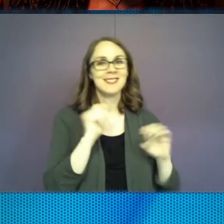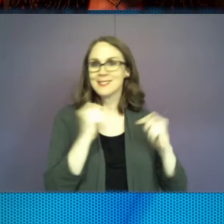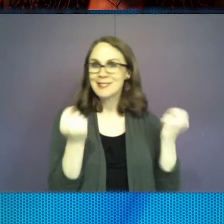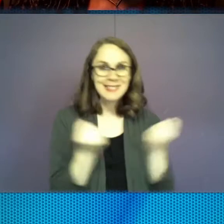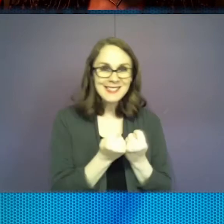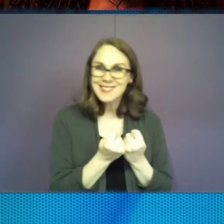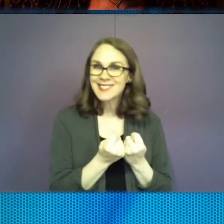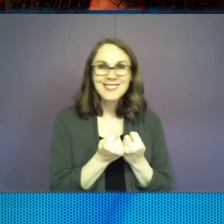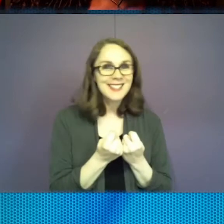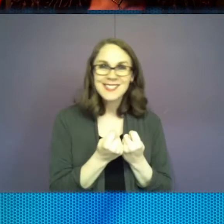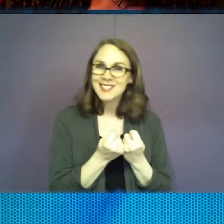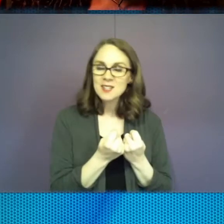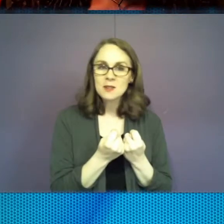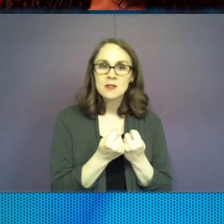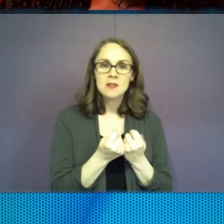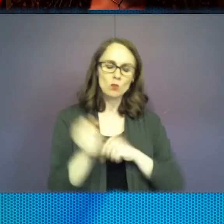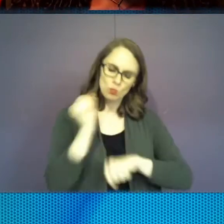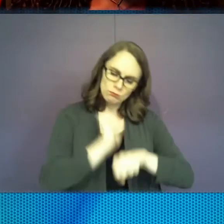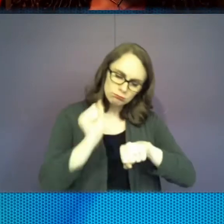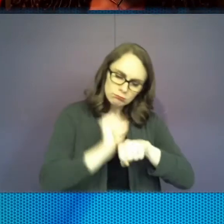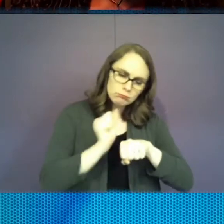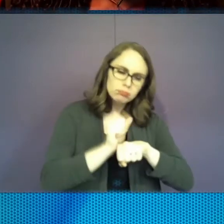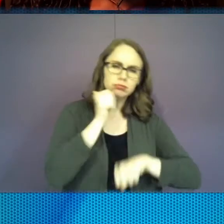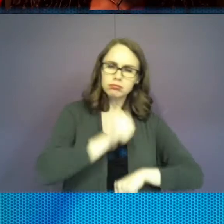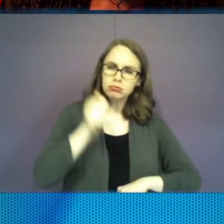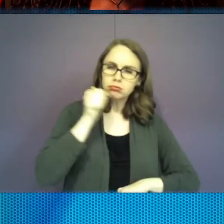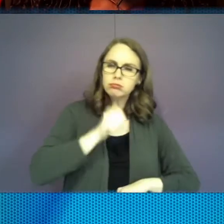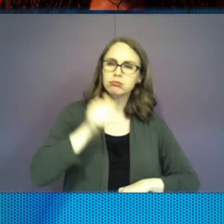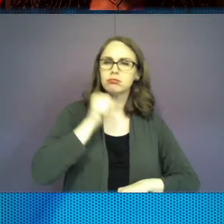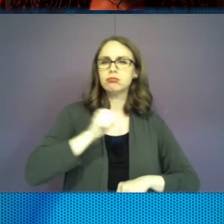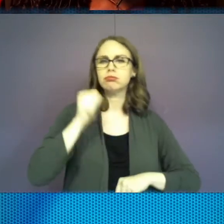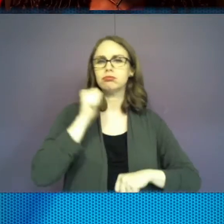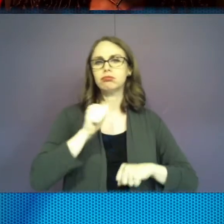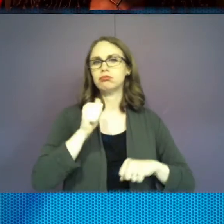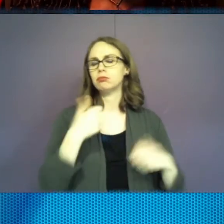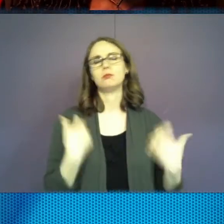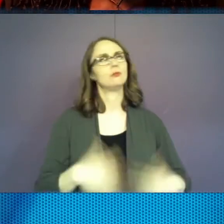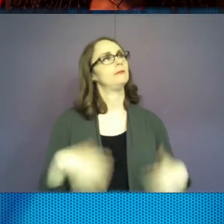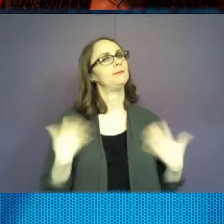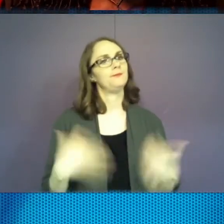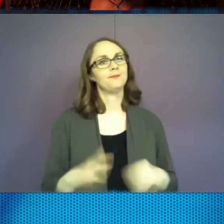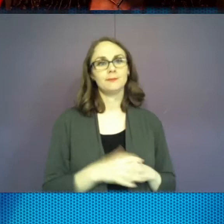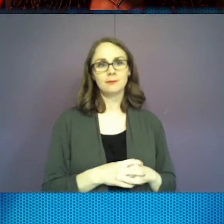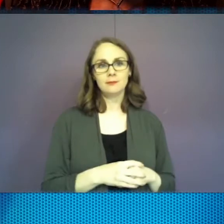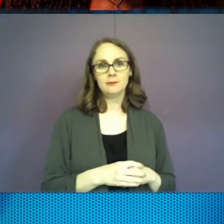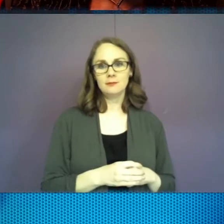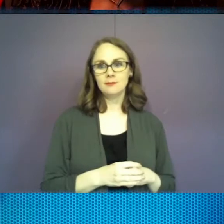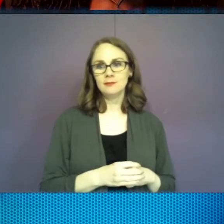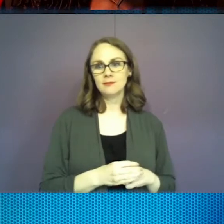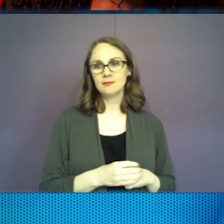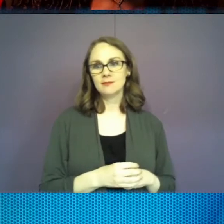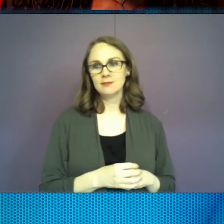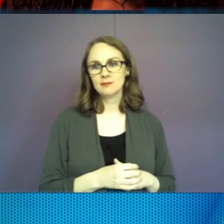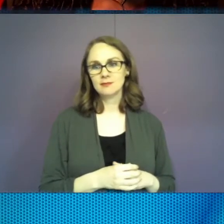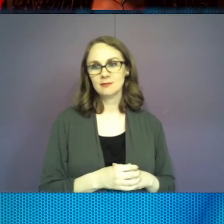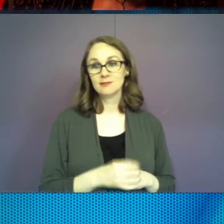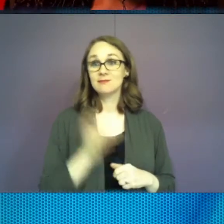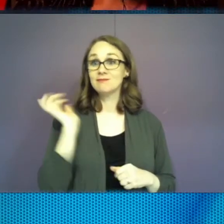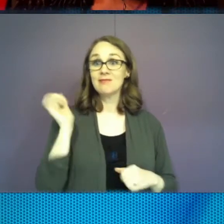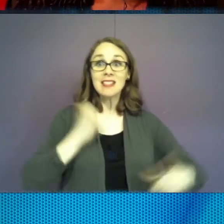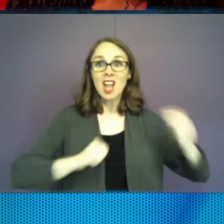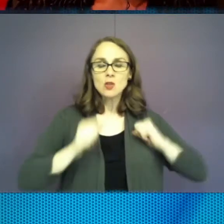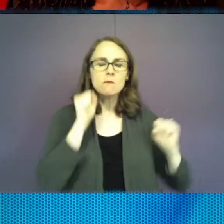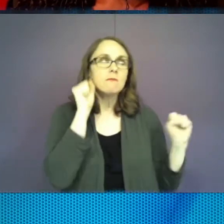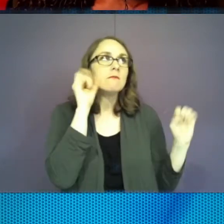work every day working. Imagine that. The El Viaje de Beatriz was an amazing